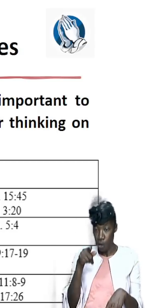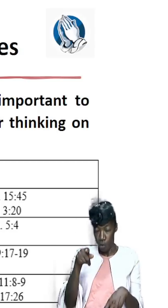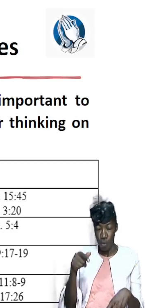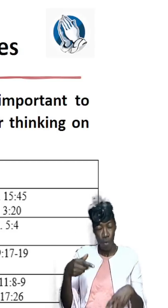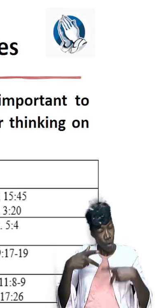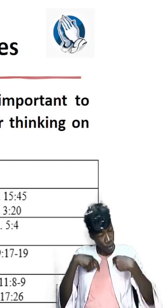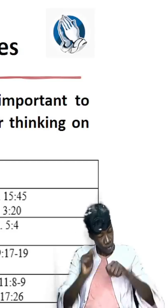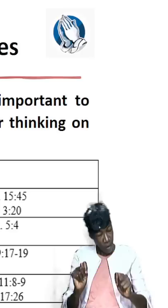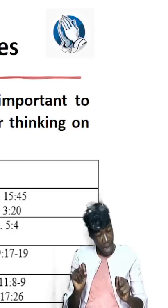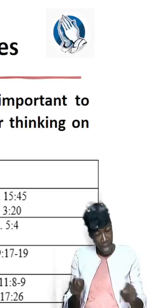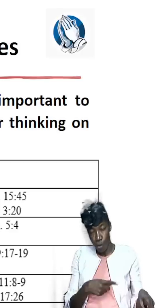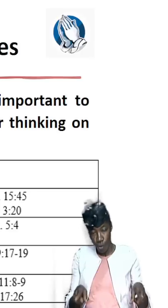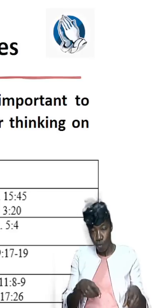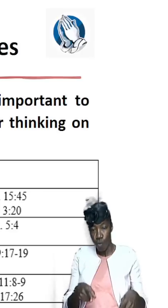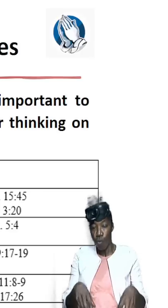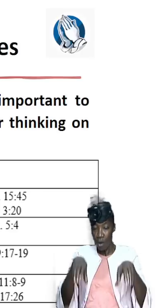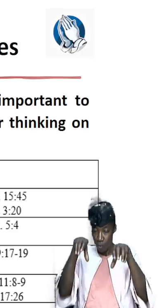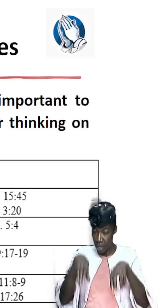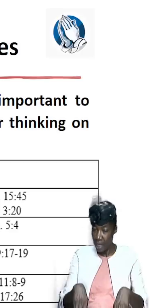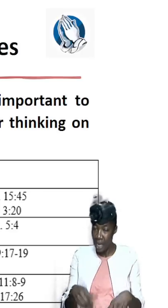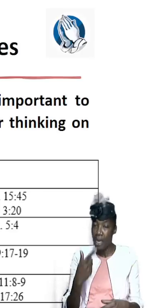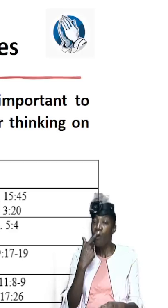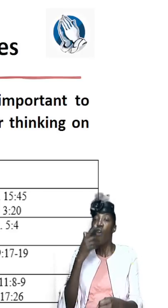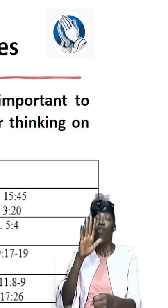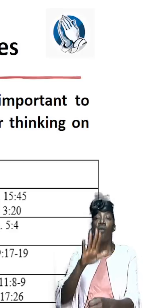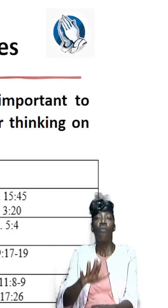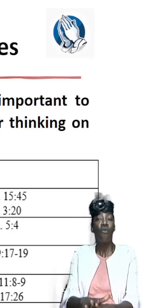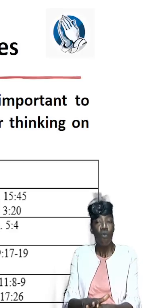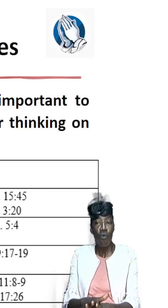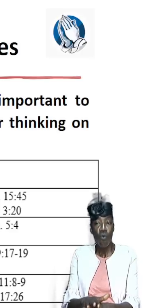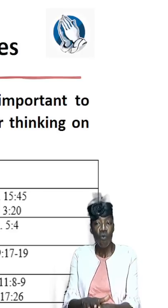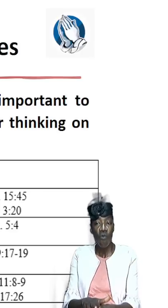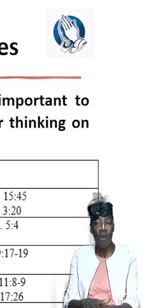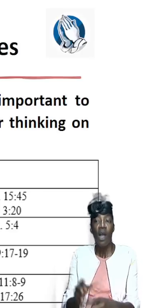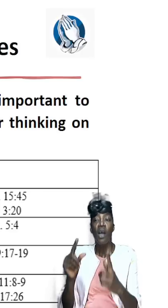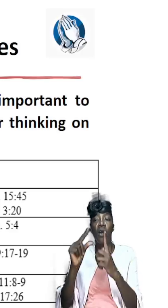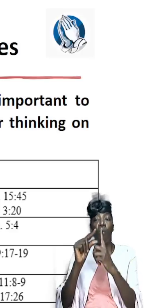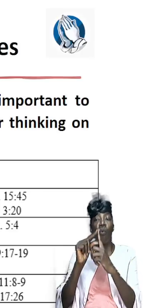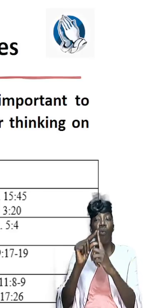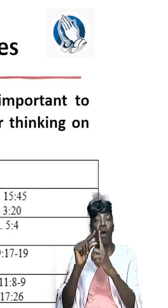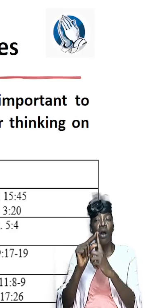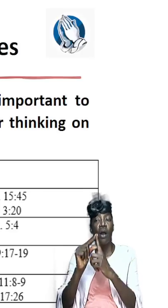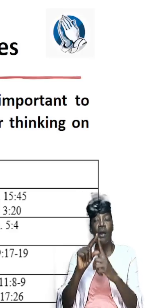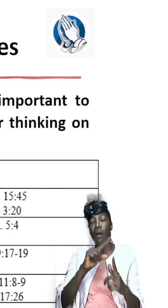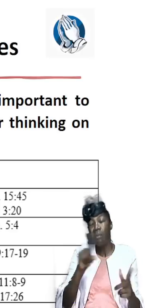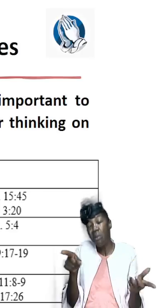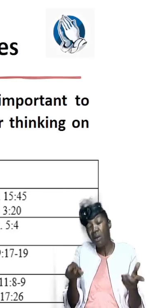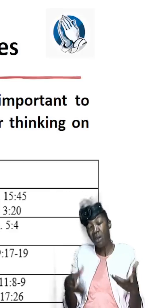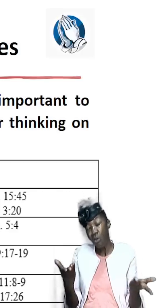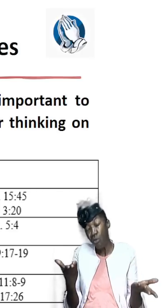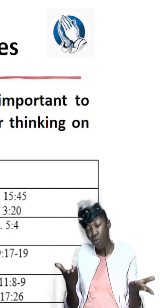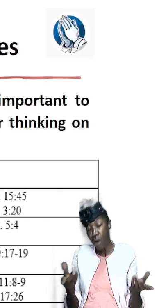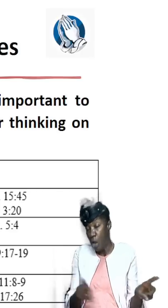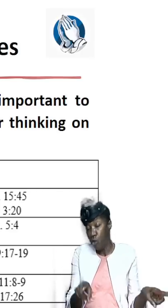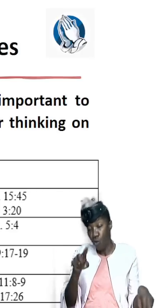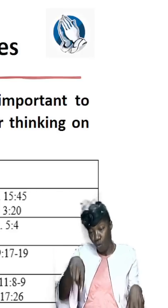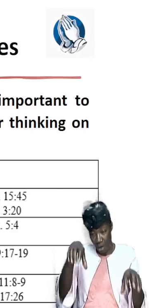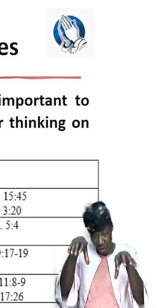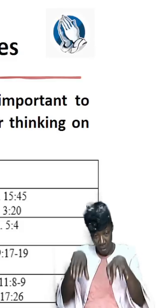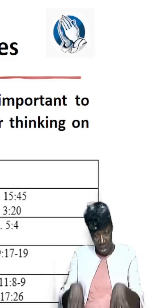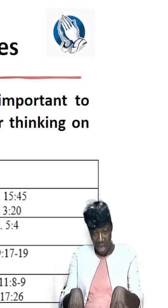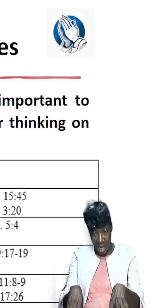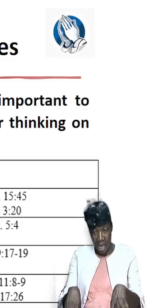can to prove the authenticity of the word, but then fine, we will do what we can. But